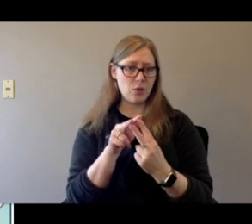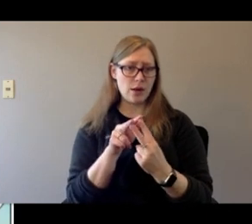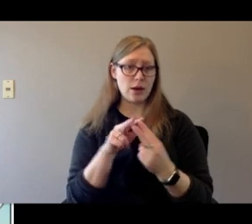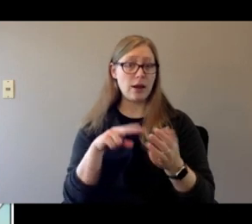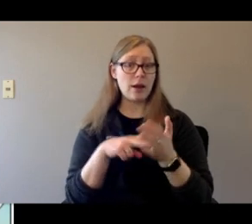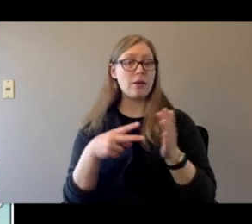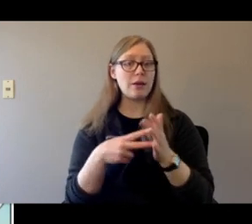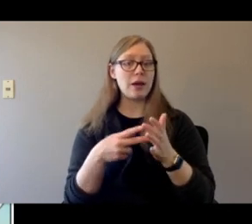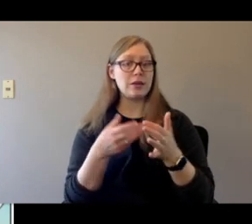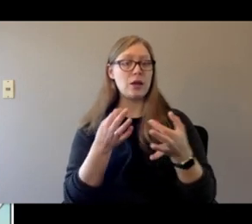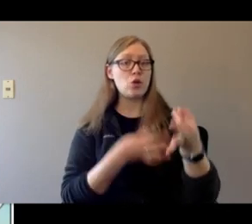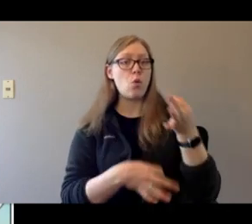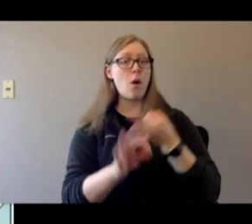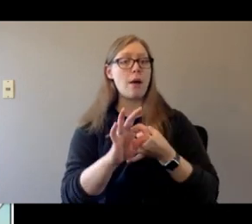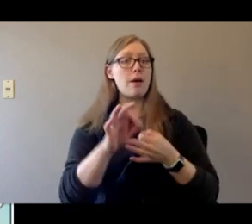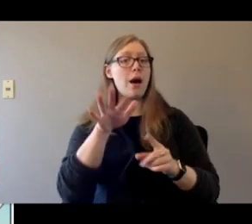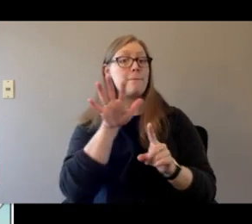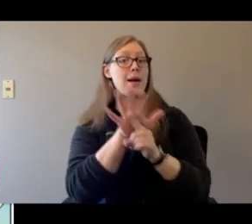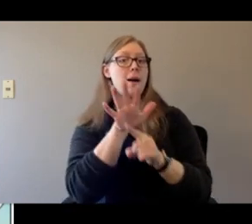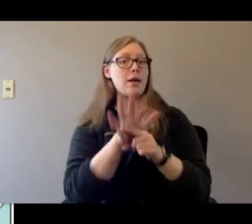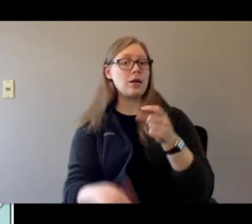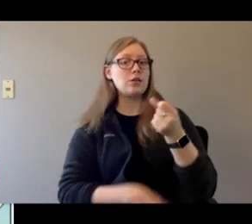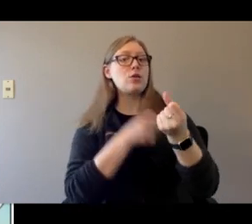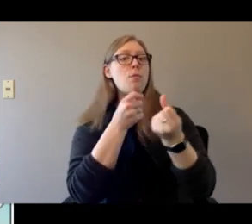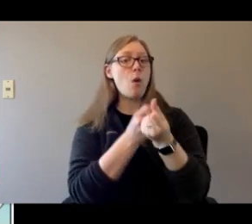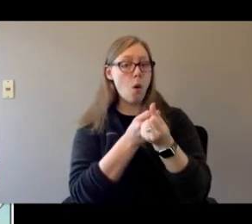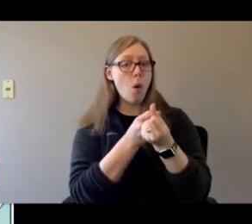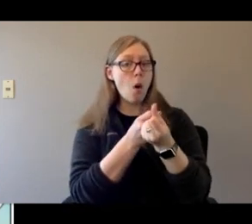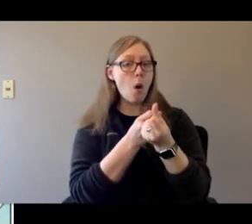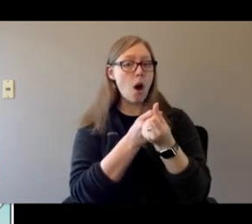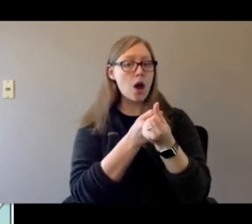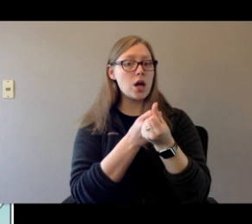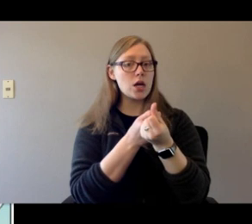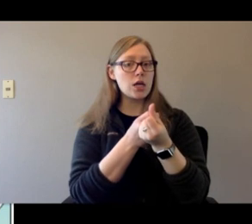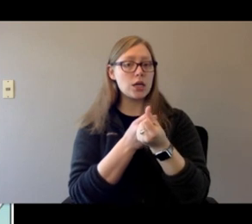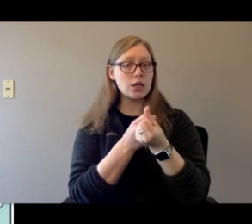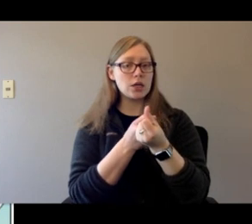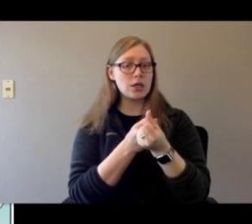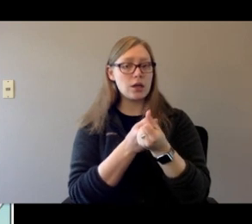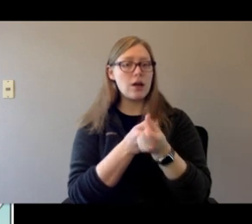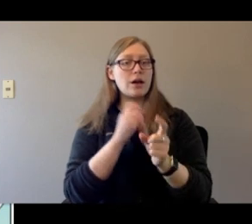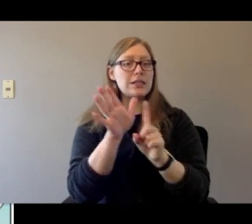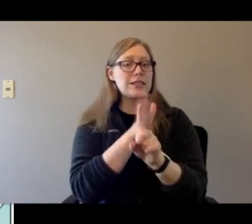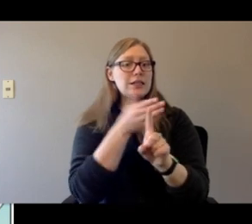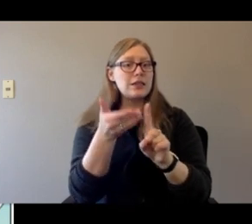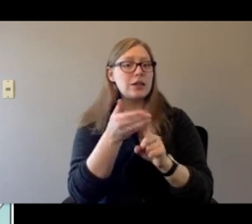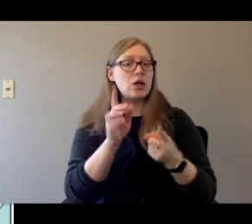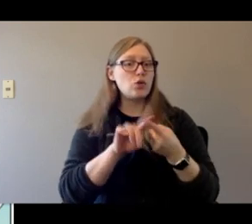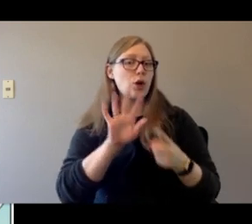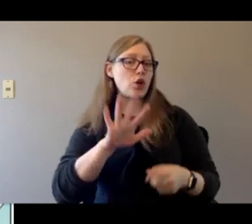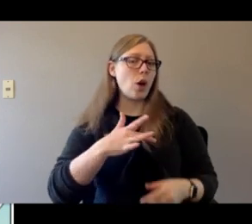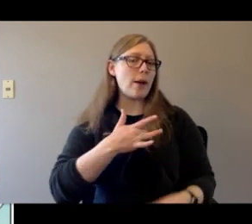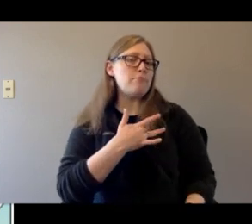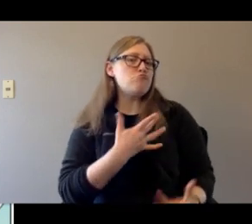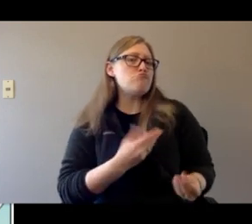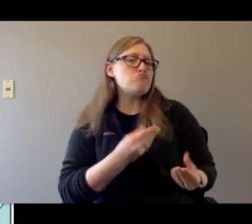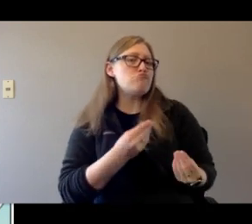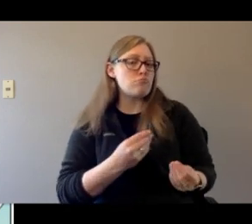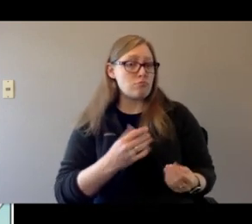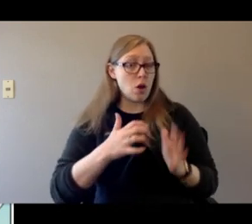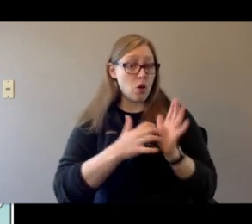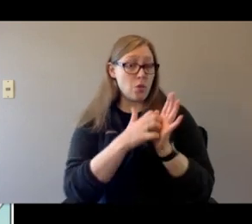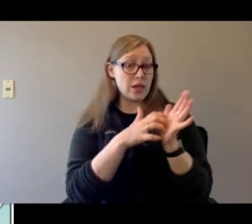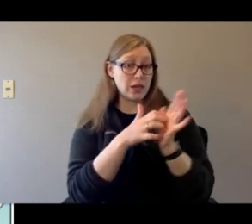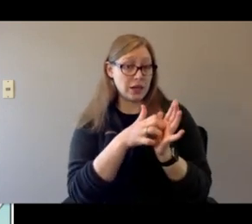swap popular support by appealing to sentimental weakness rather than with facts. So that